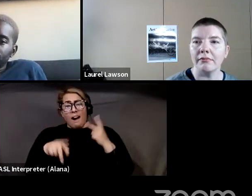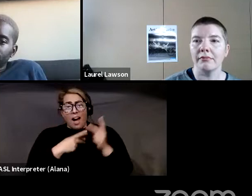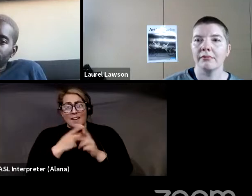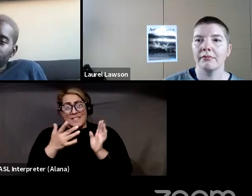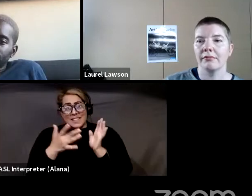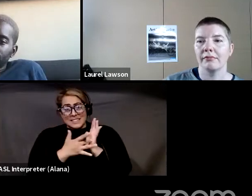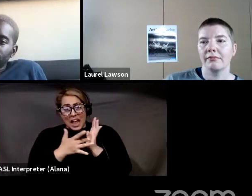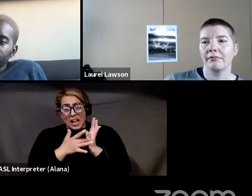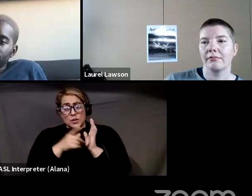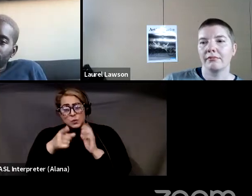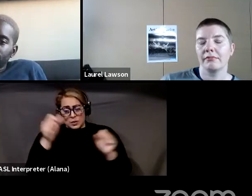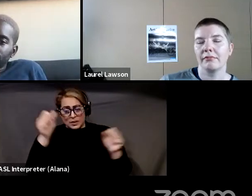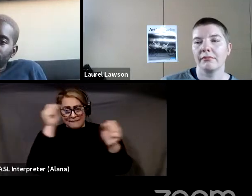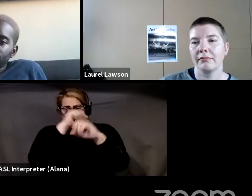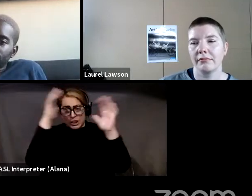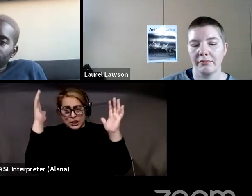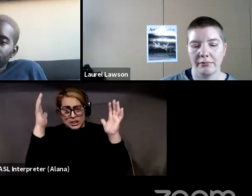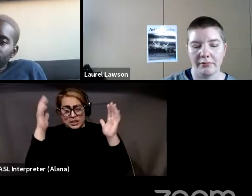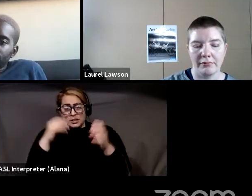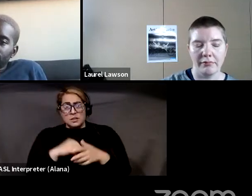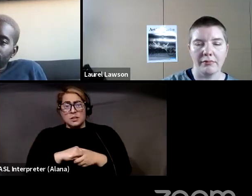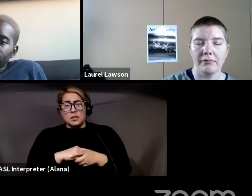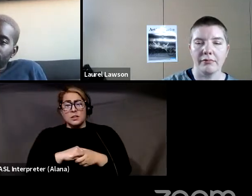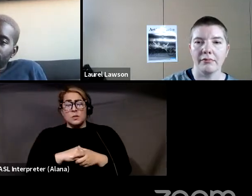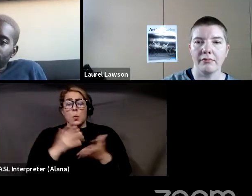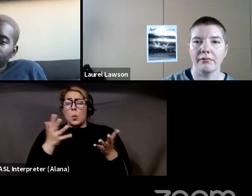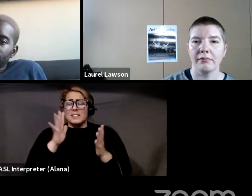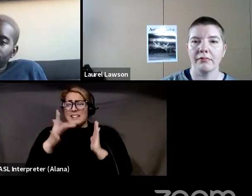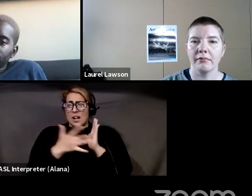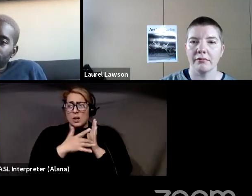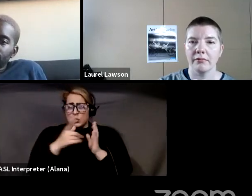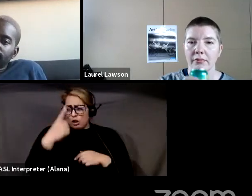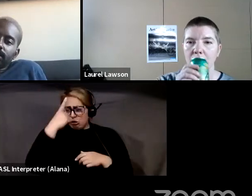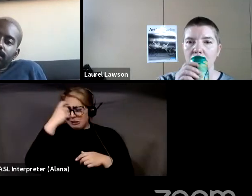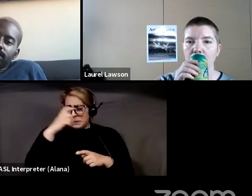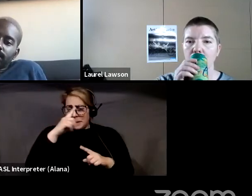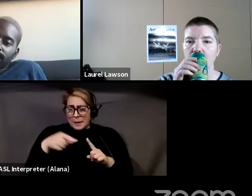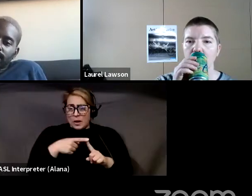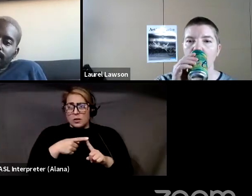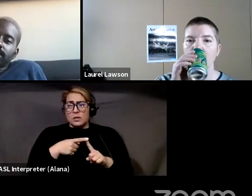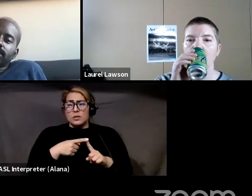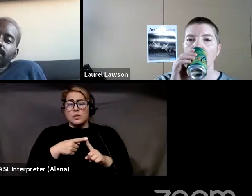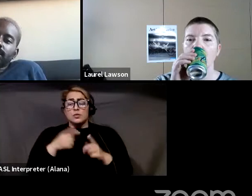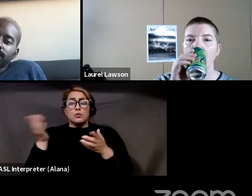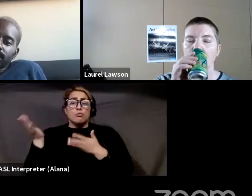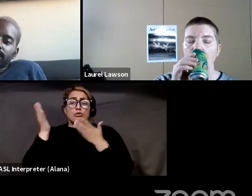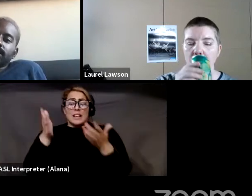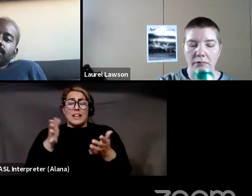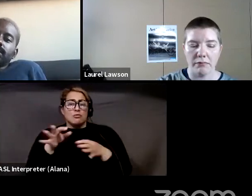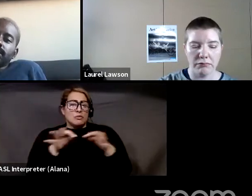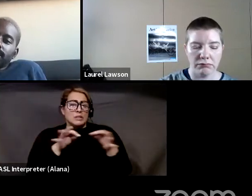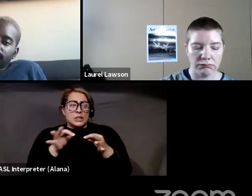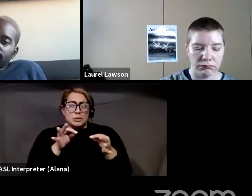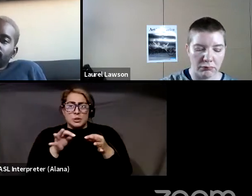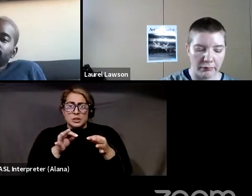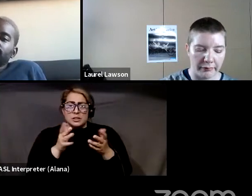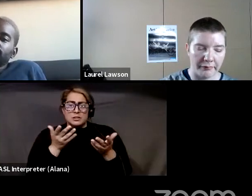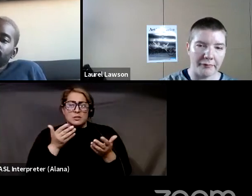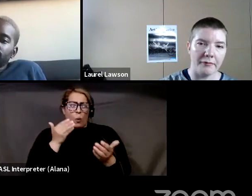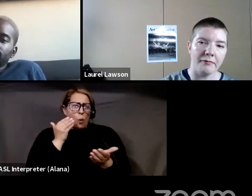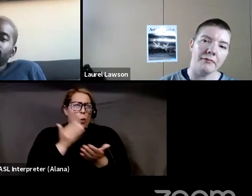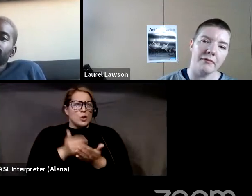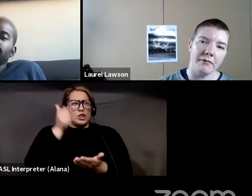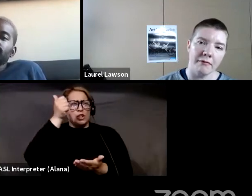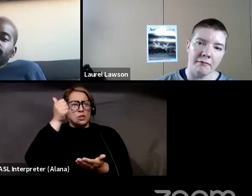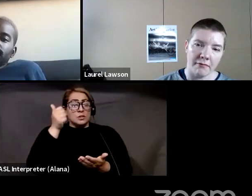technology you're envisioning or dreaming of that would bring the descriptions like closer. Or if